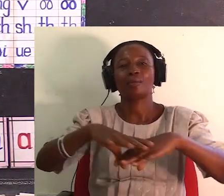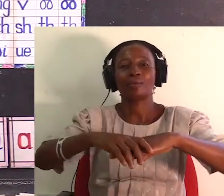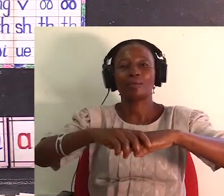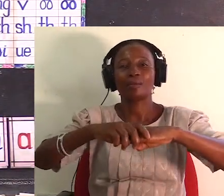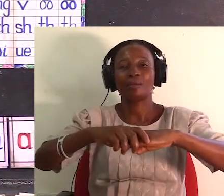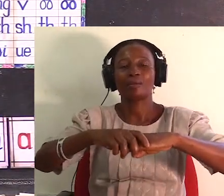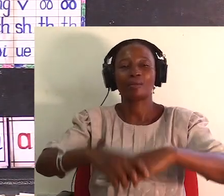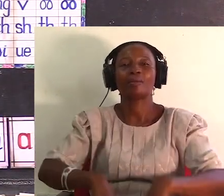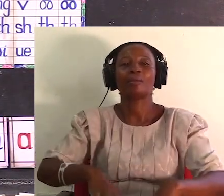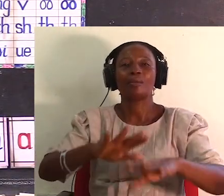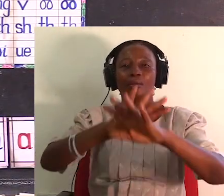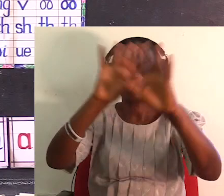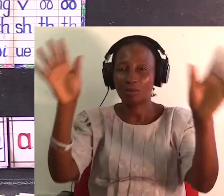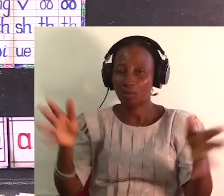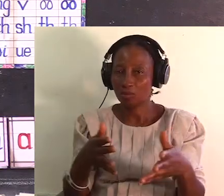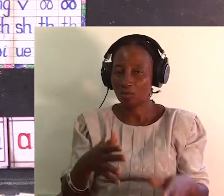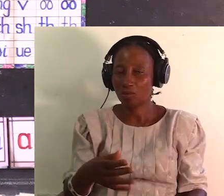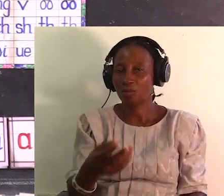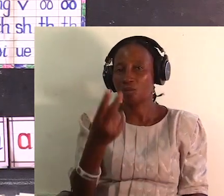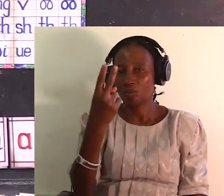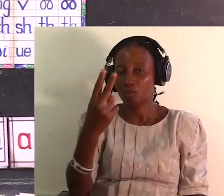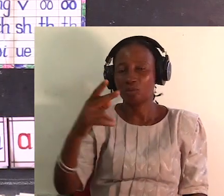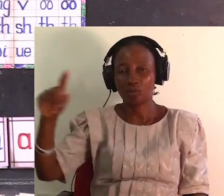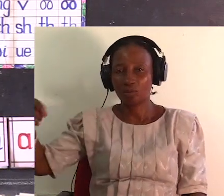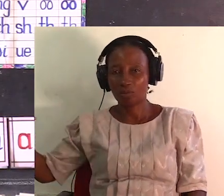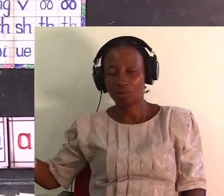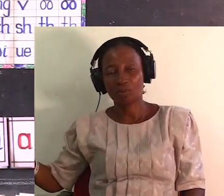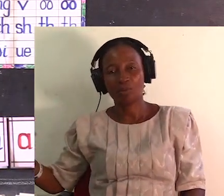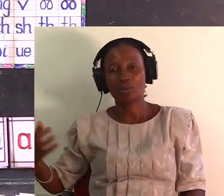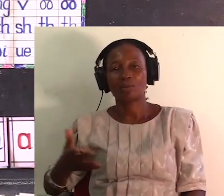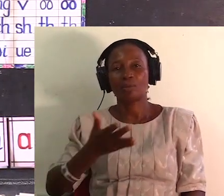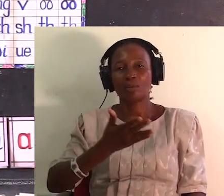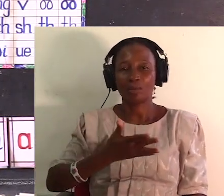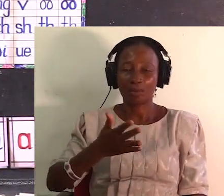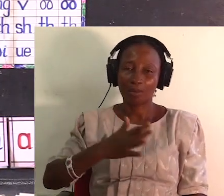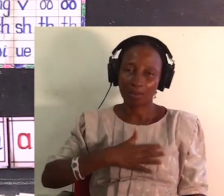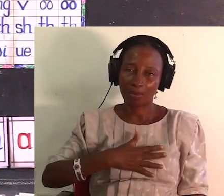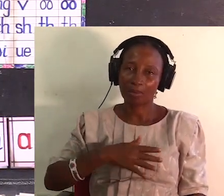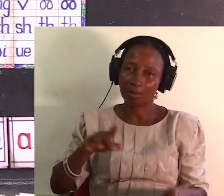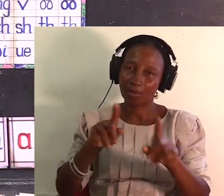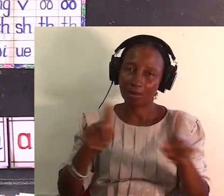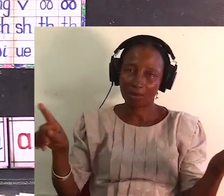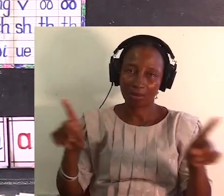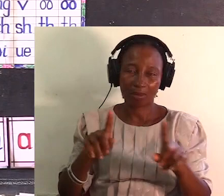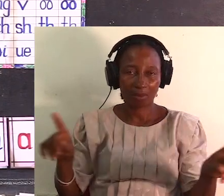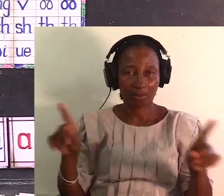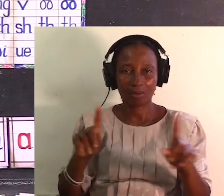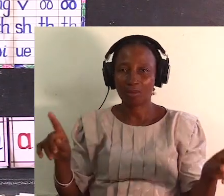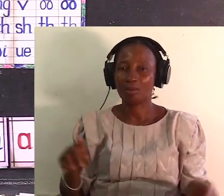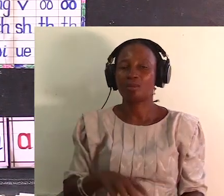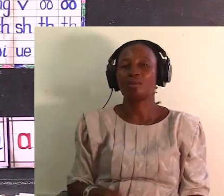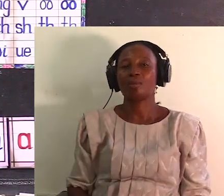And all those 42 sounds, letter sounds, are different. They all sound